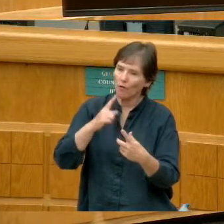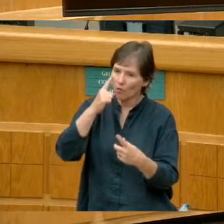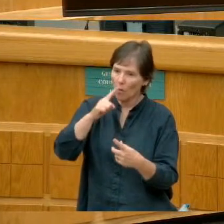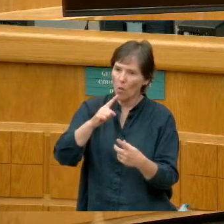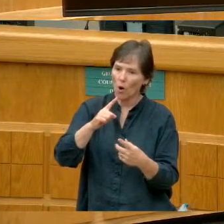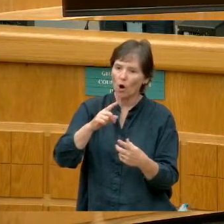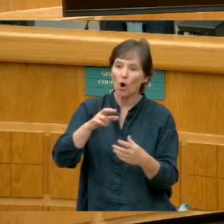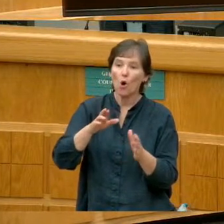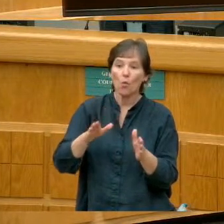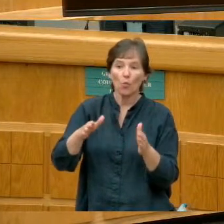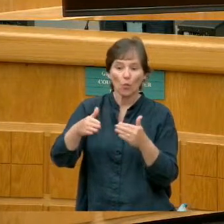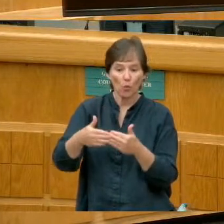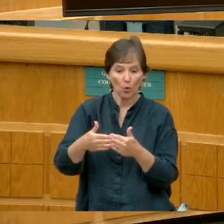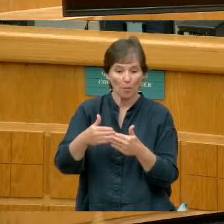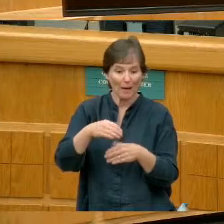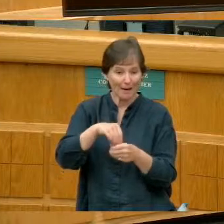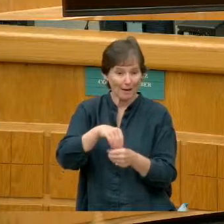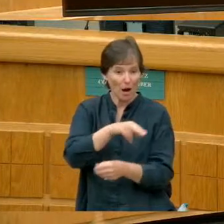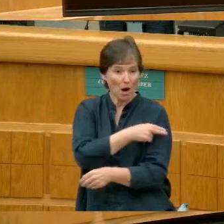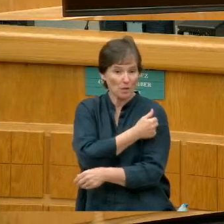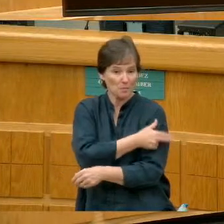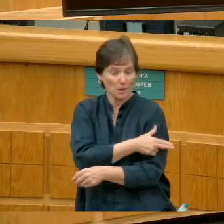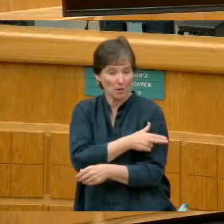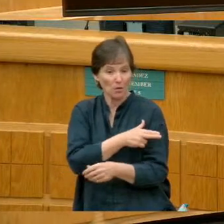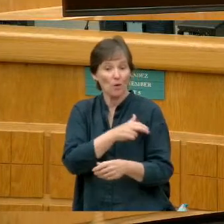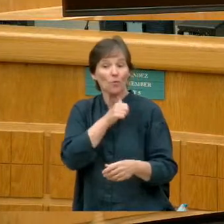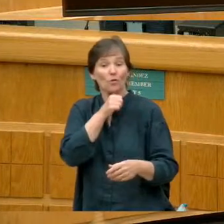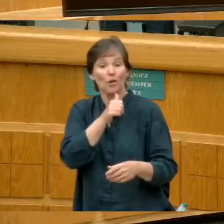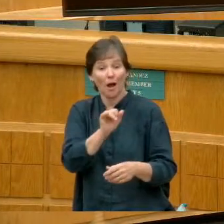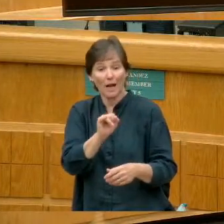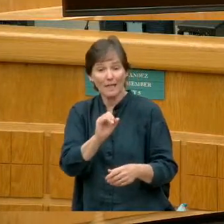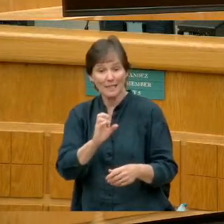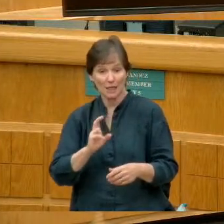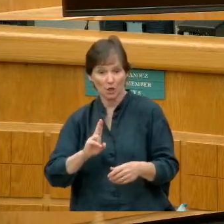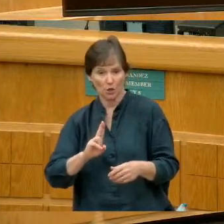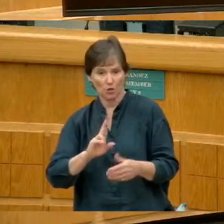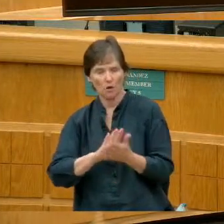were not ICU into ICU beds.